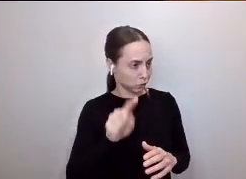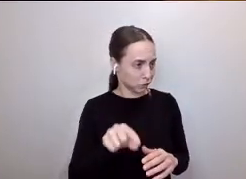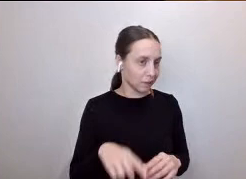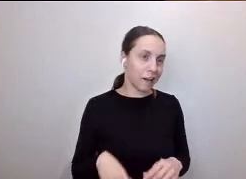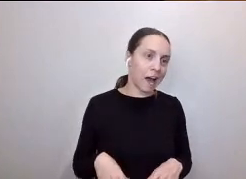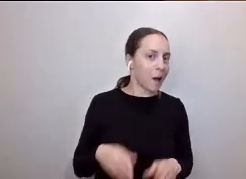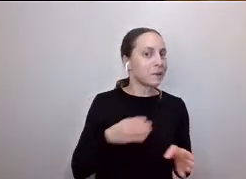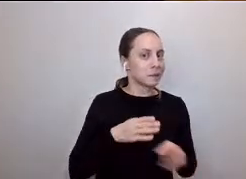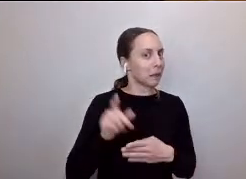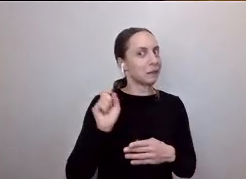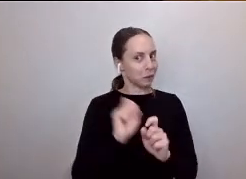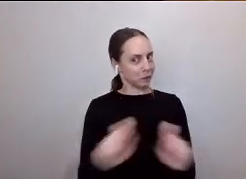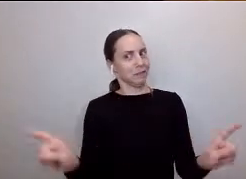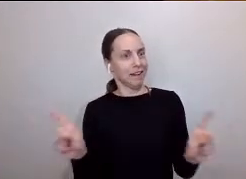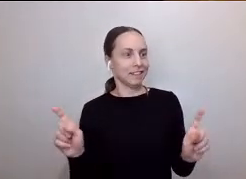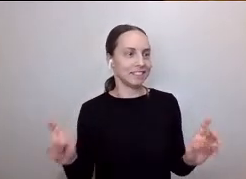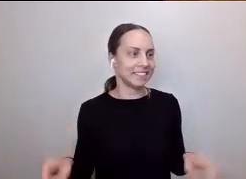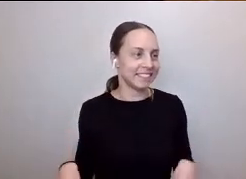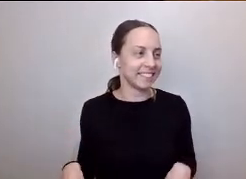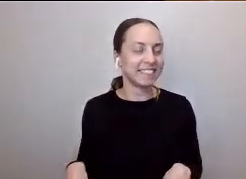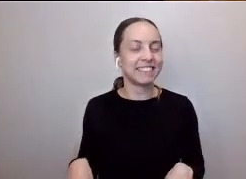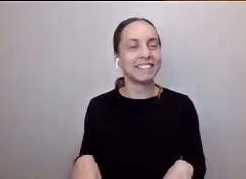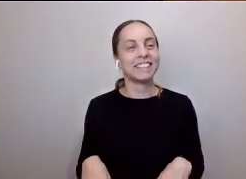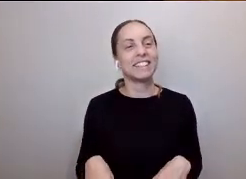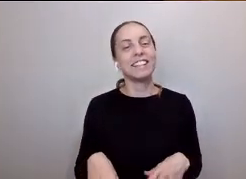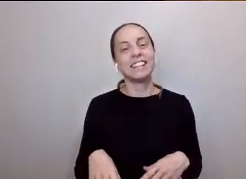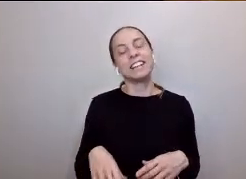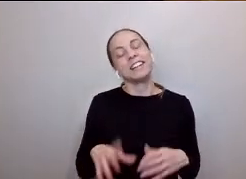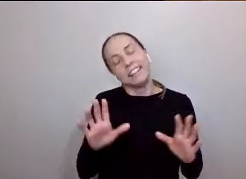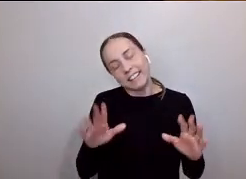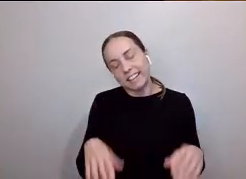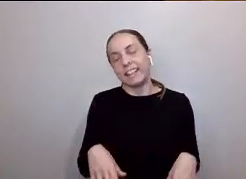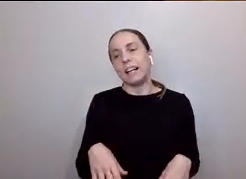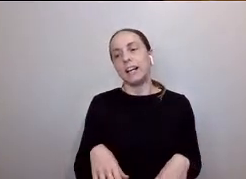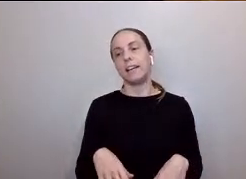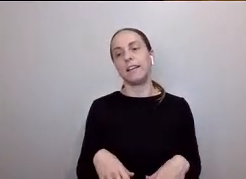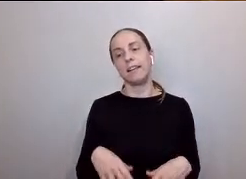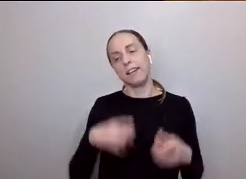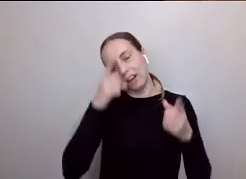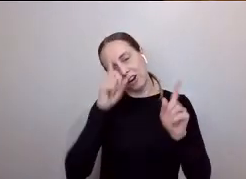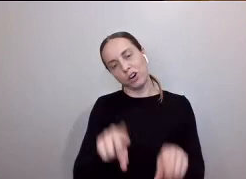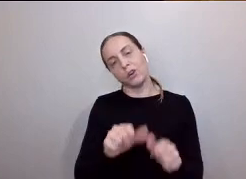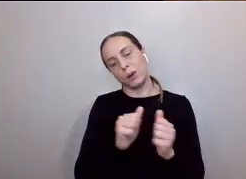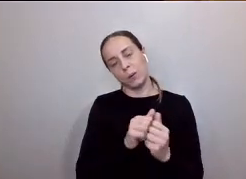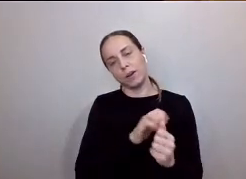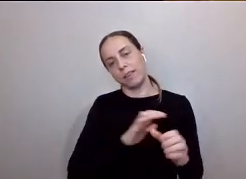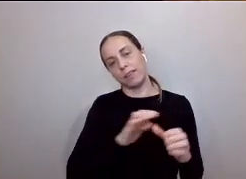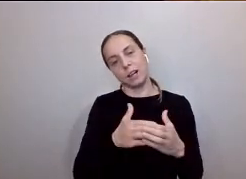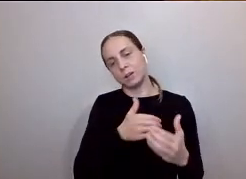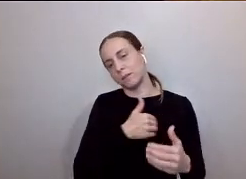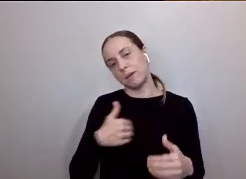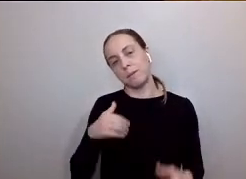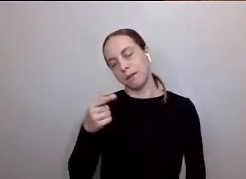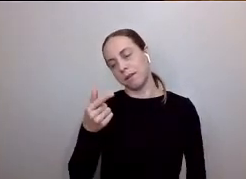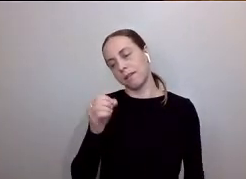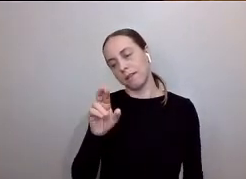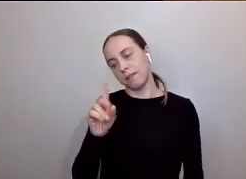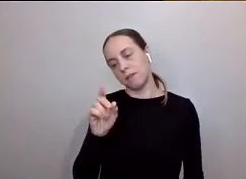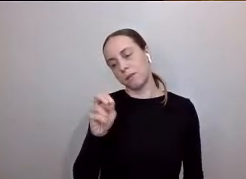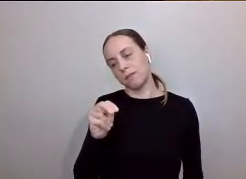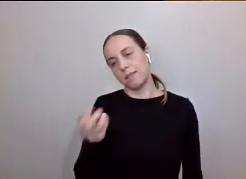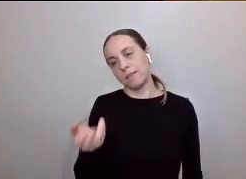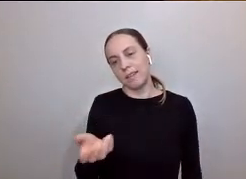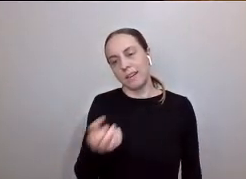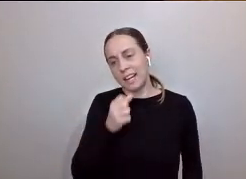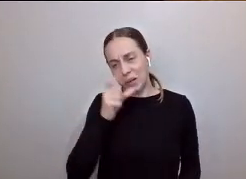She's going to call the question. Yeah. I guess I'd just say, I agree with Councilmember Gordon on, I just don't think that this has to